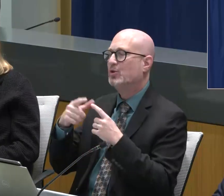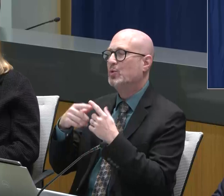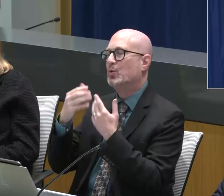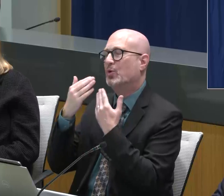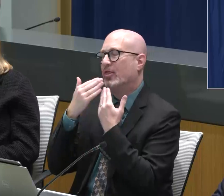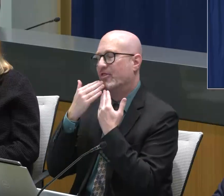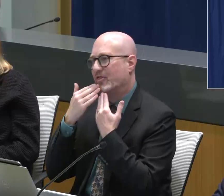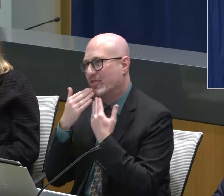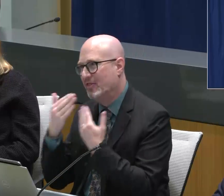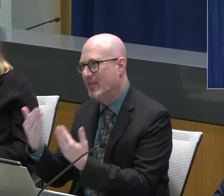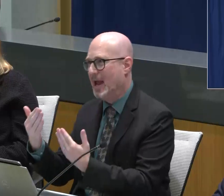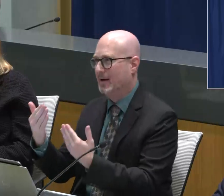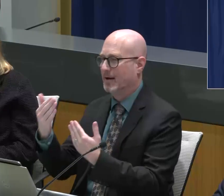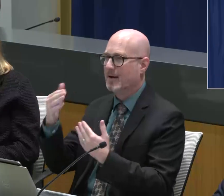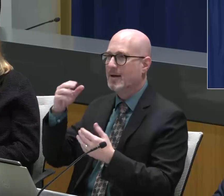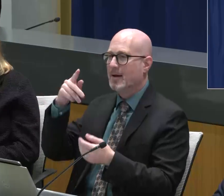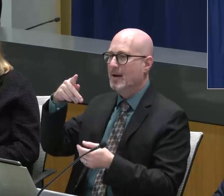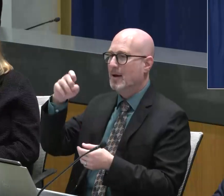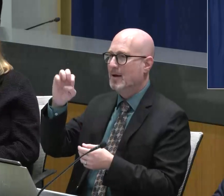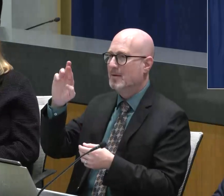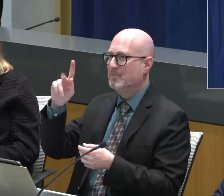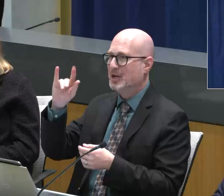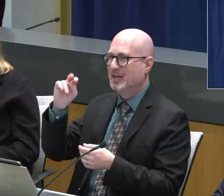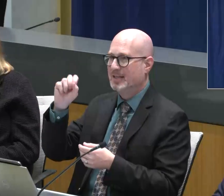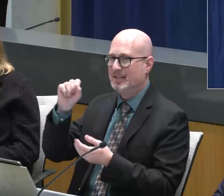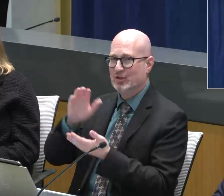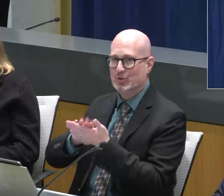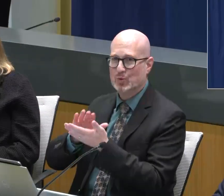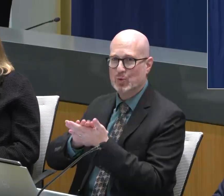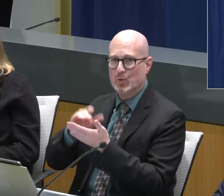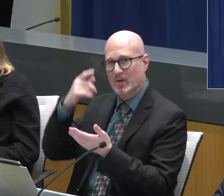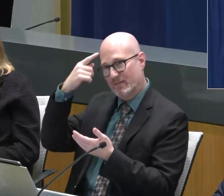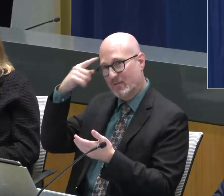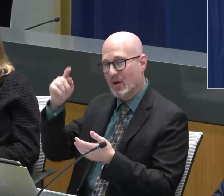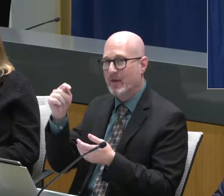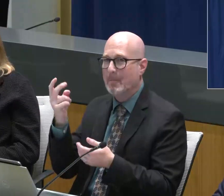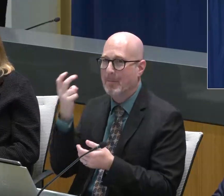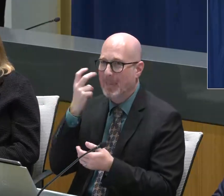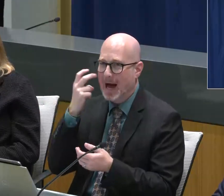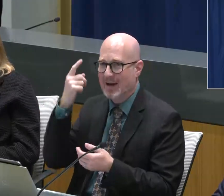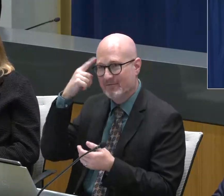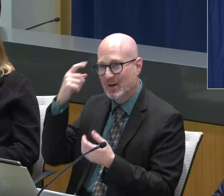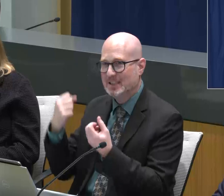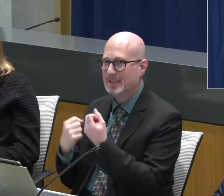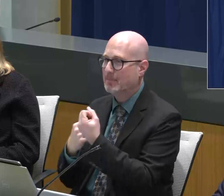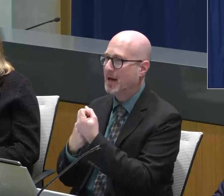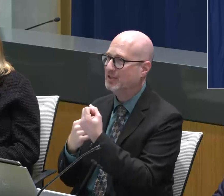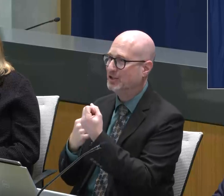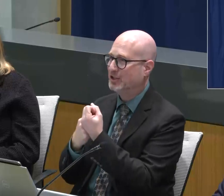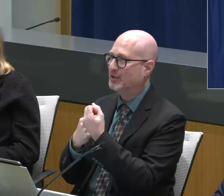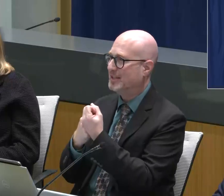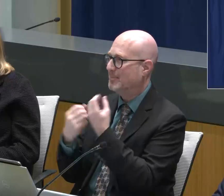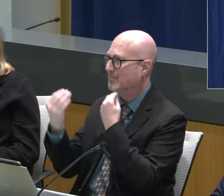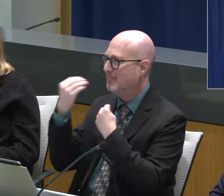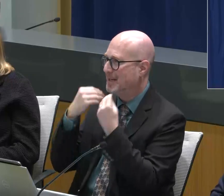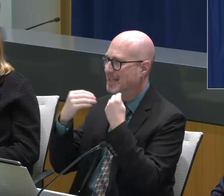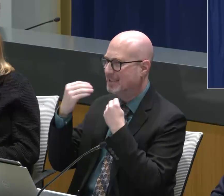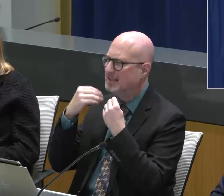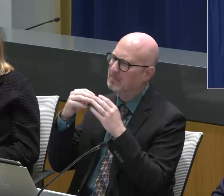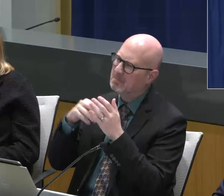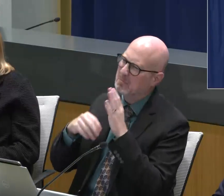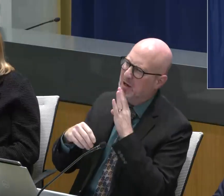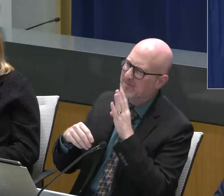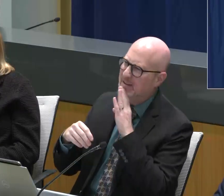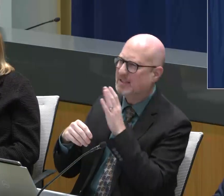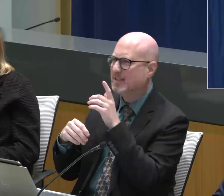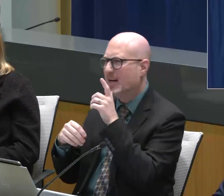Meals and beverages. I would like to thank the Perkins School for the Blind for sponsoring